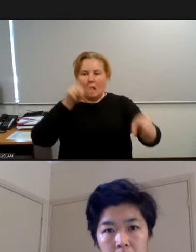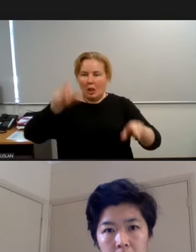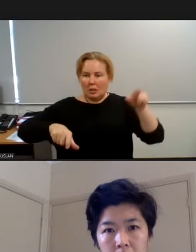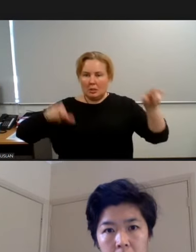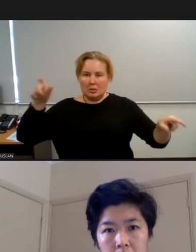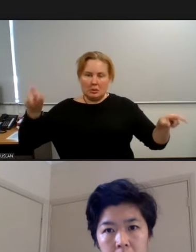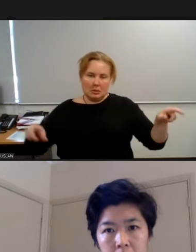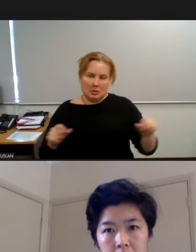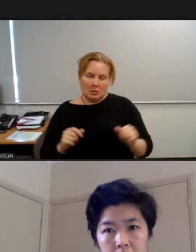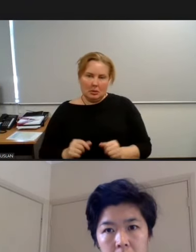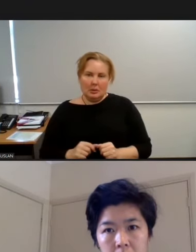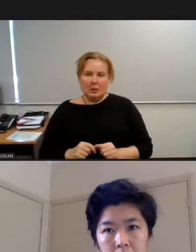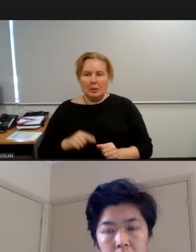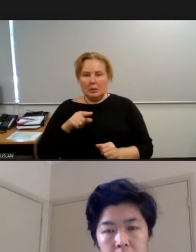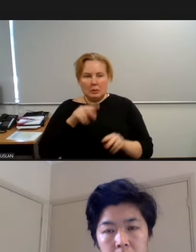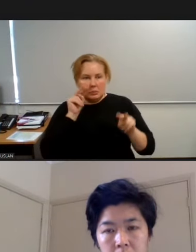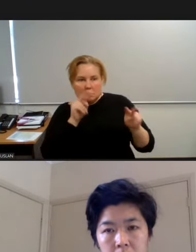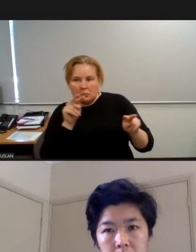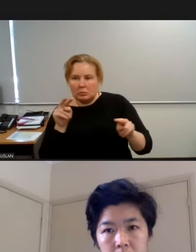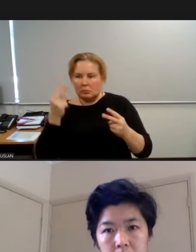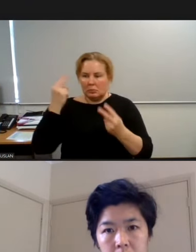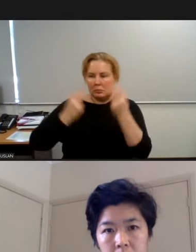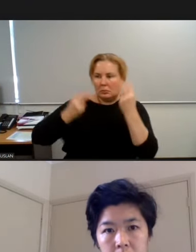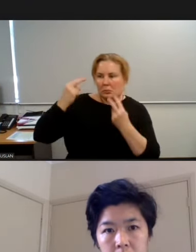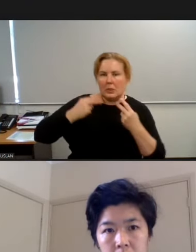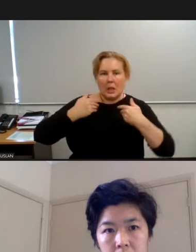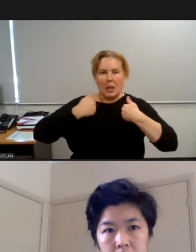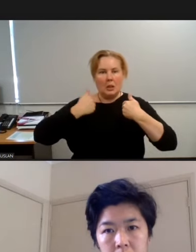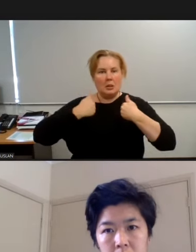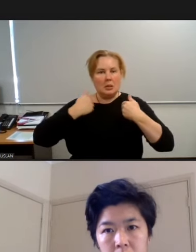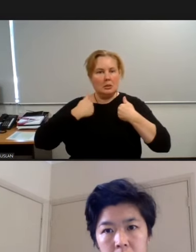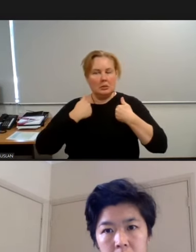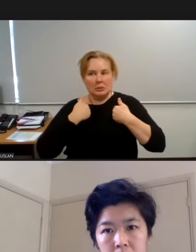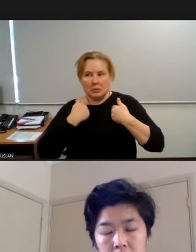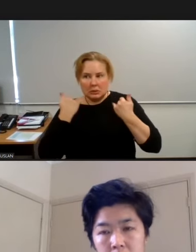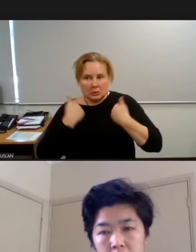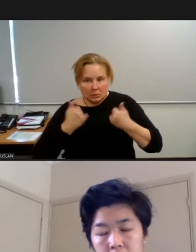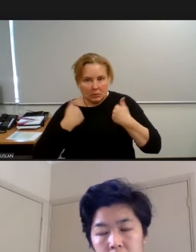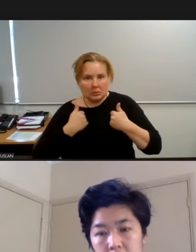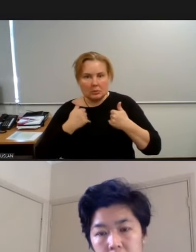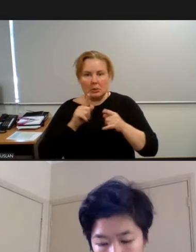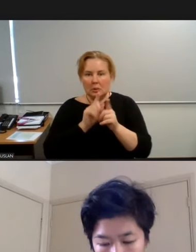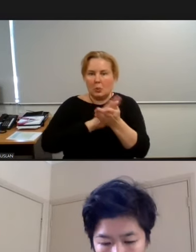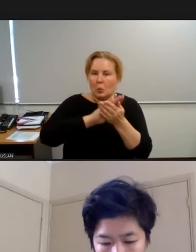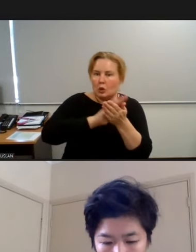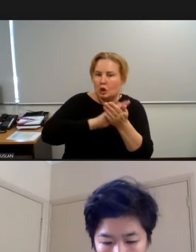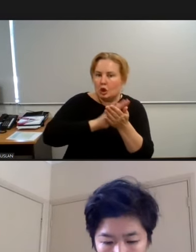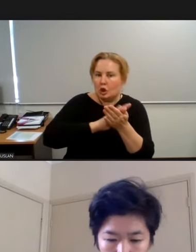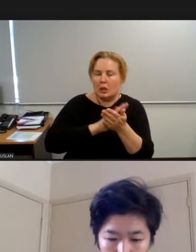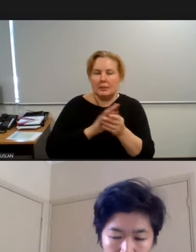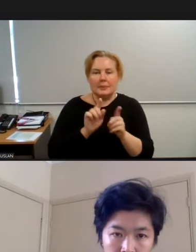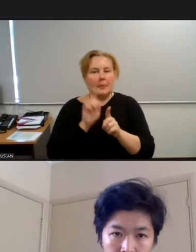to monitor symptoms, and what I mentioned before about hygiene, safe